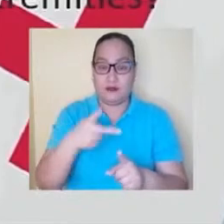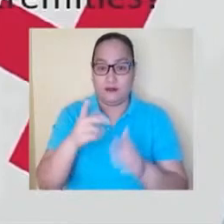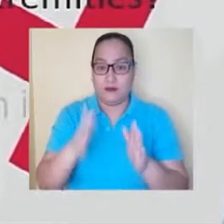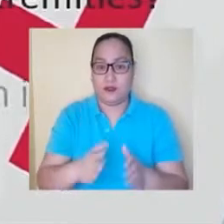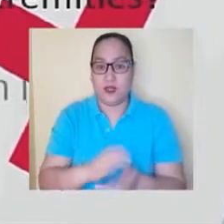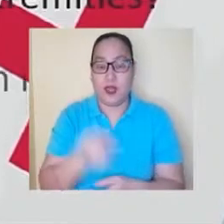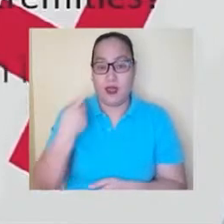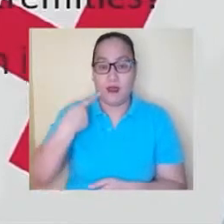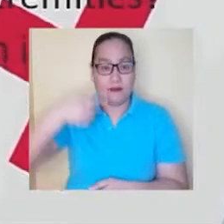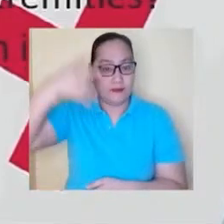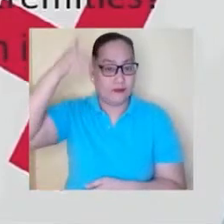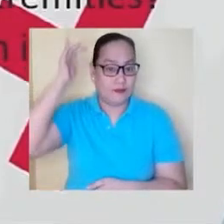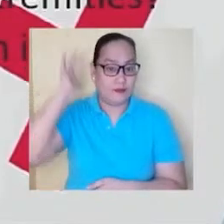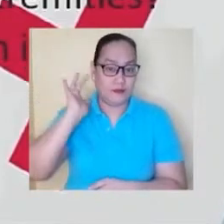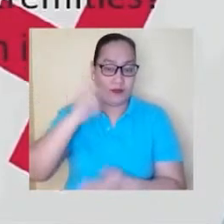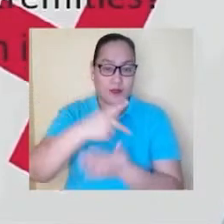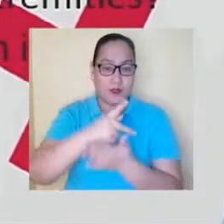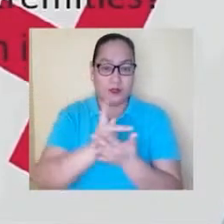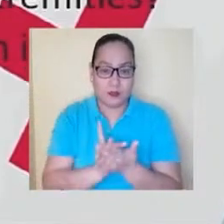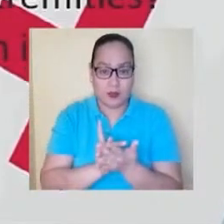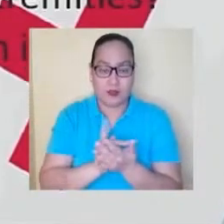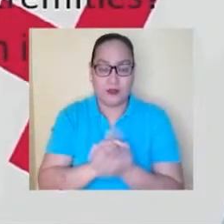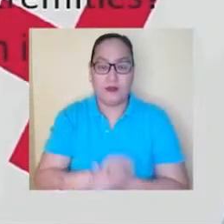Is there sensation in these parts?